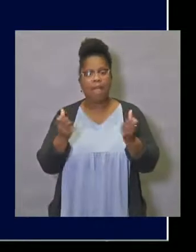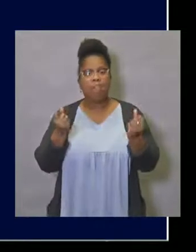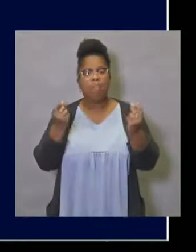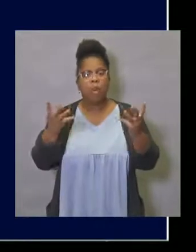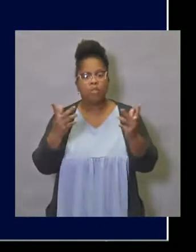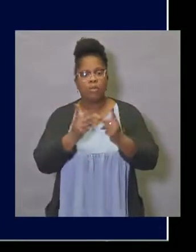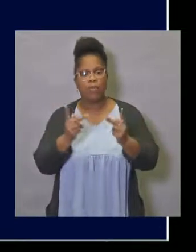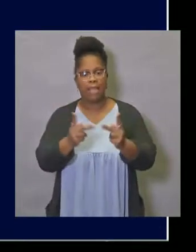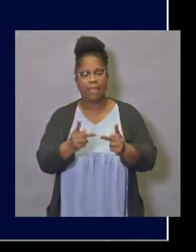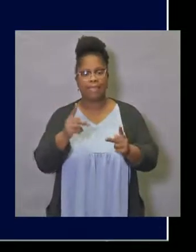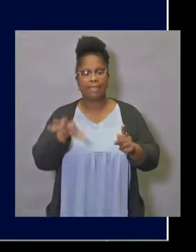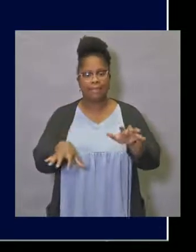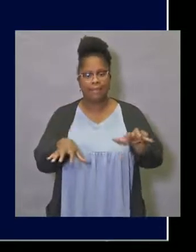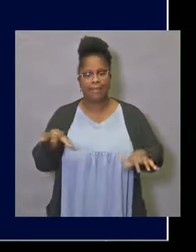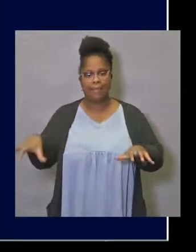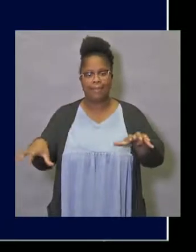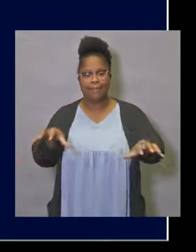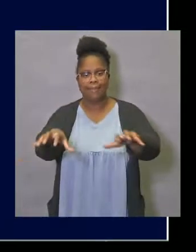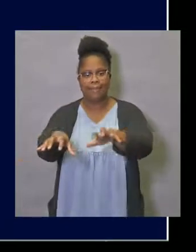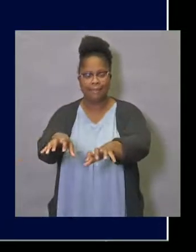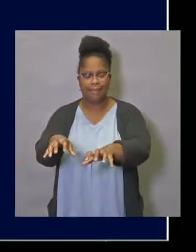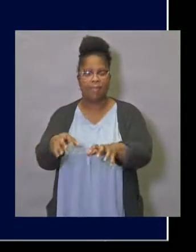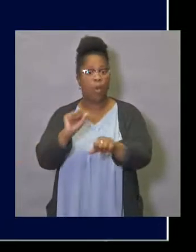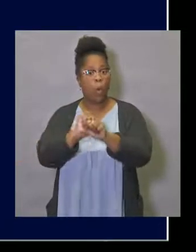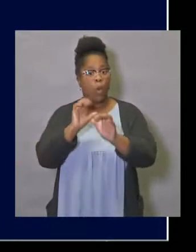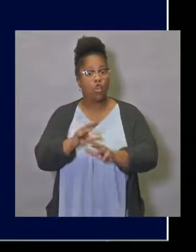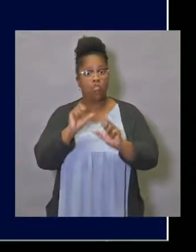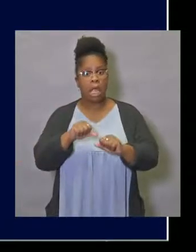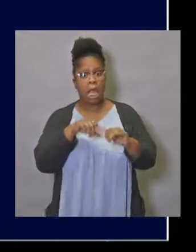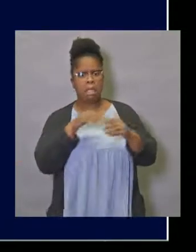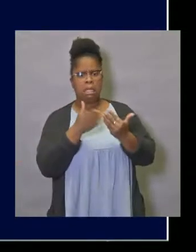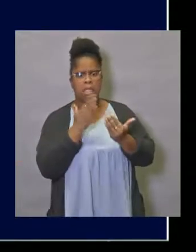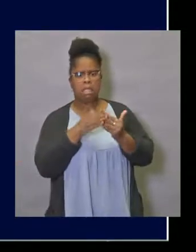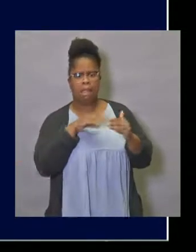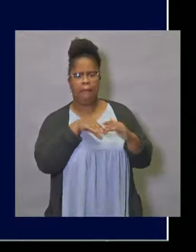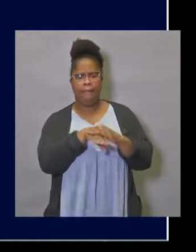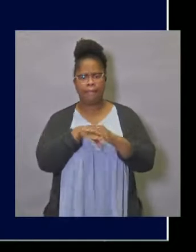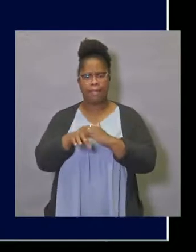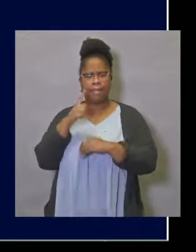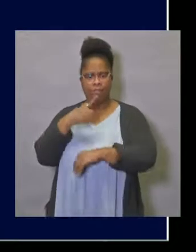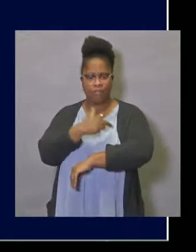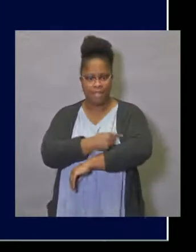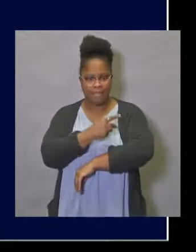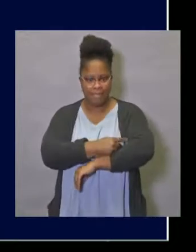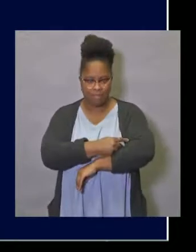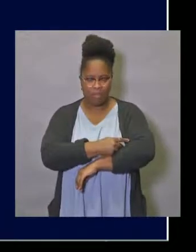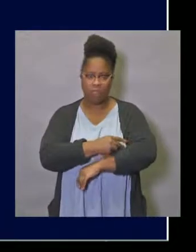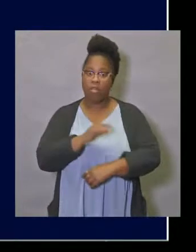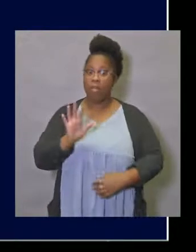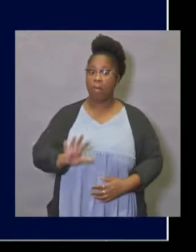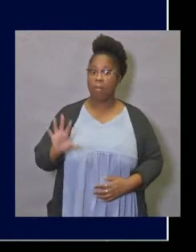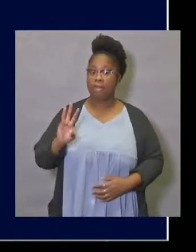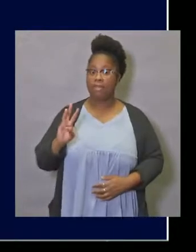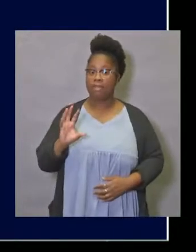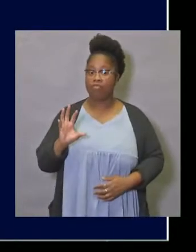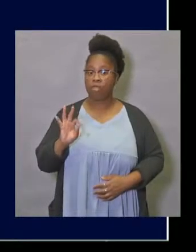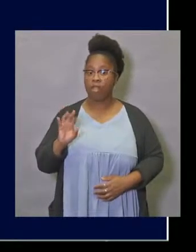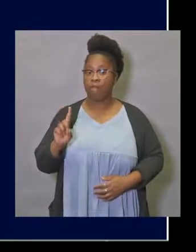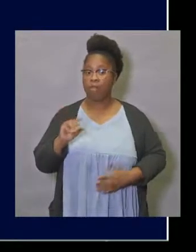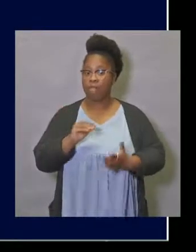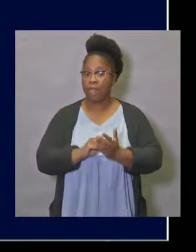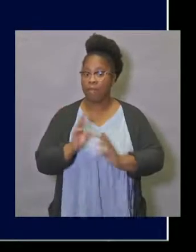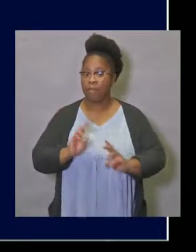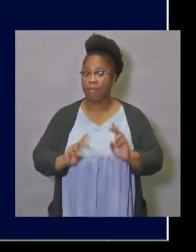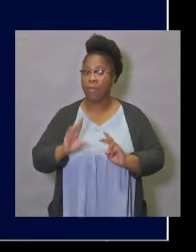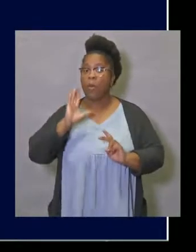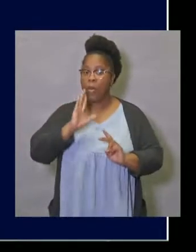eligible workers can easily get vaccinated. We estimate that about 691,000 people will be